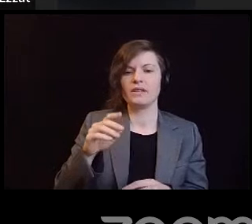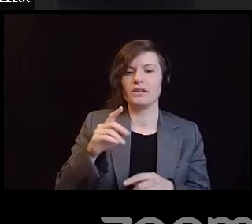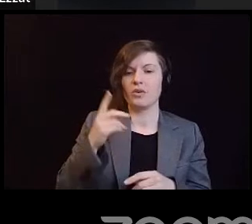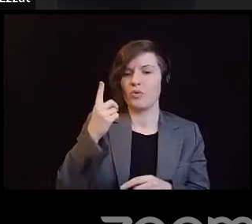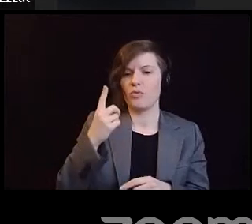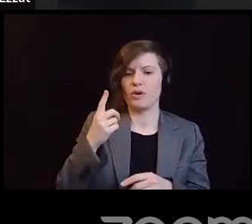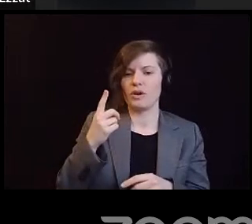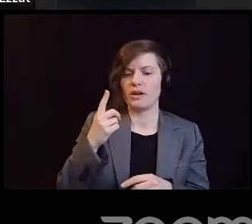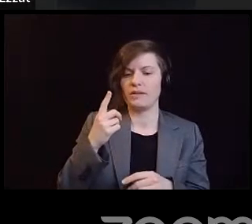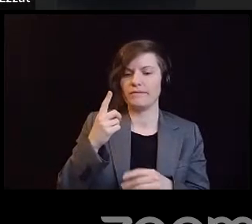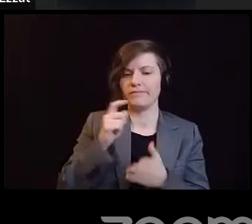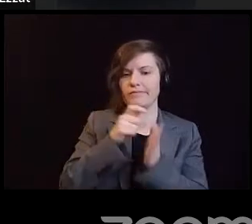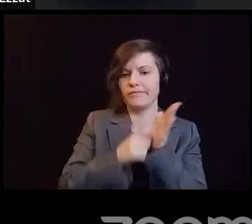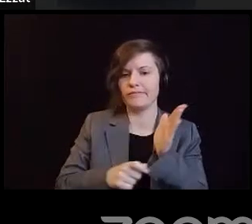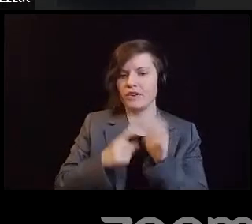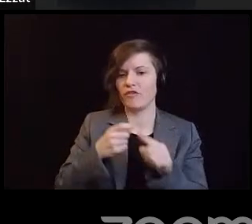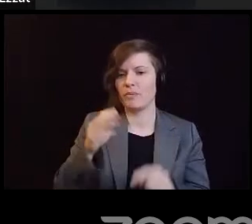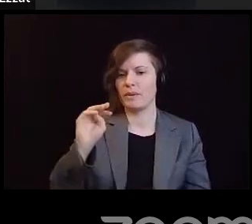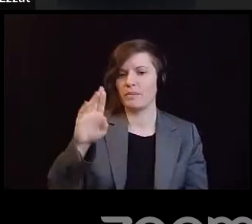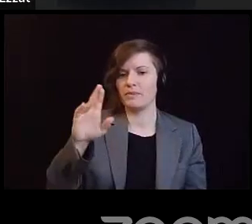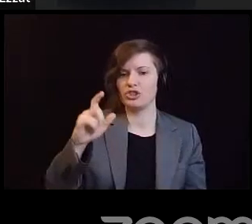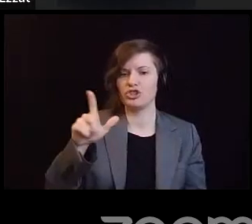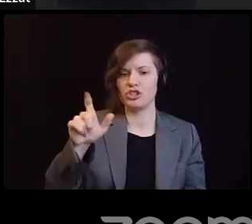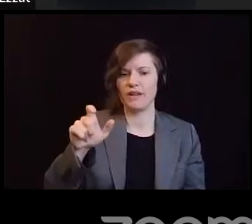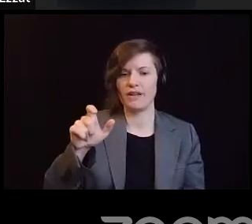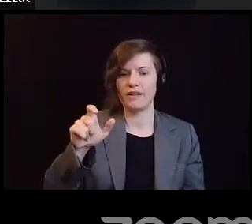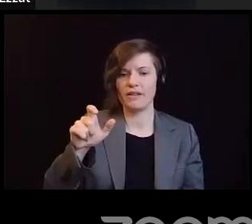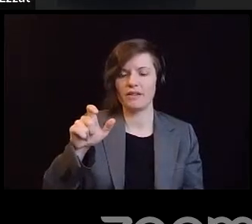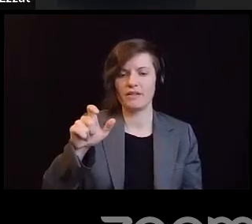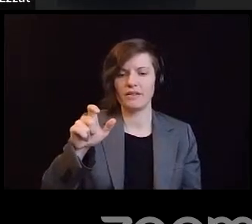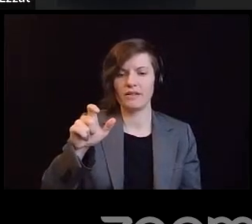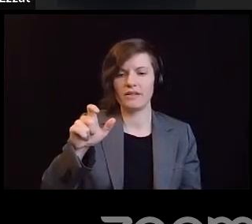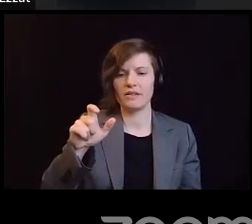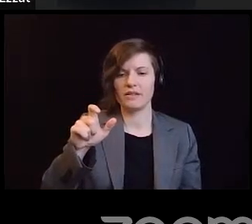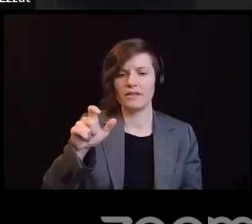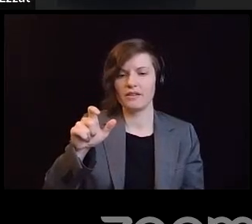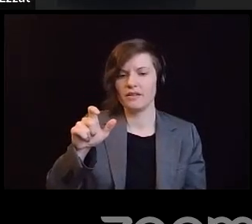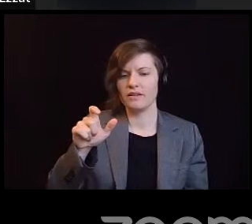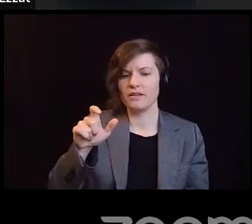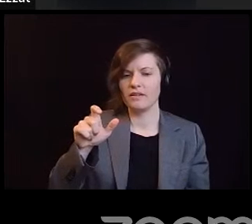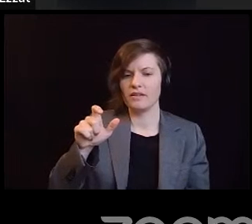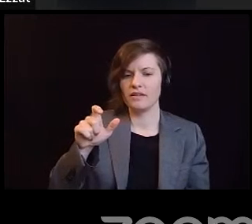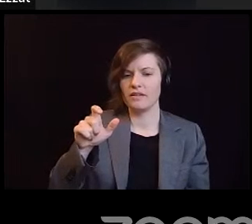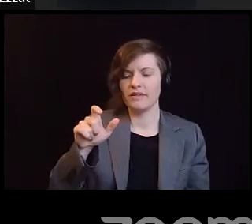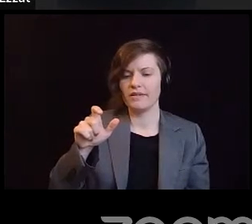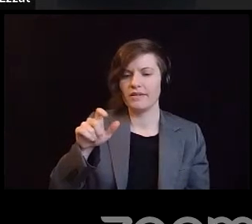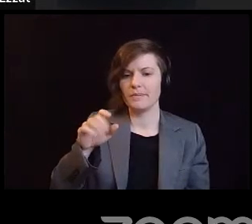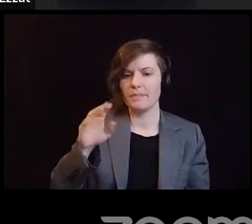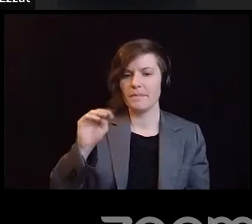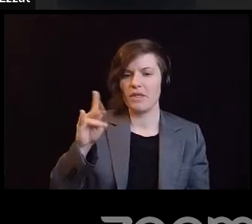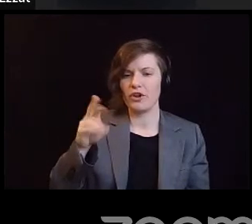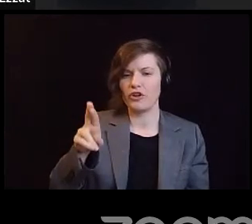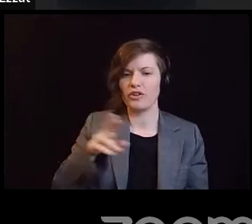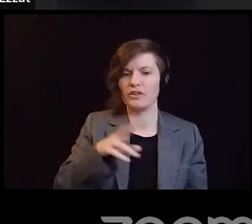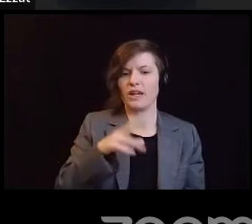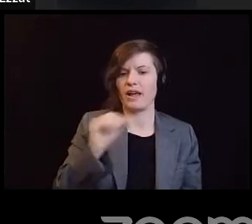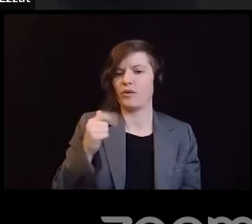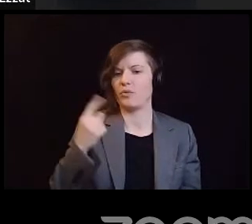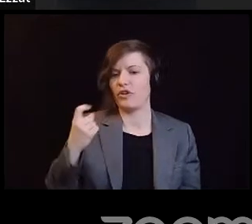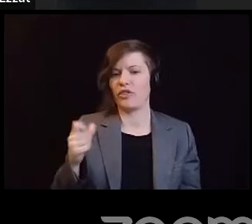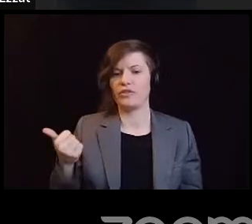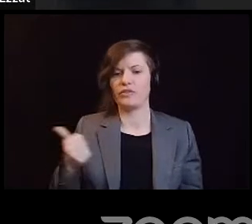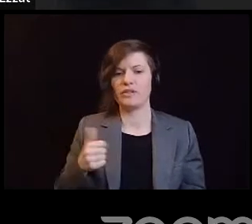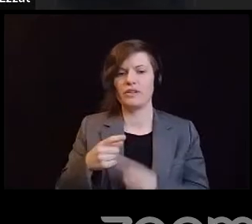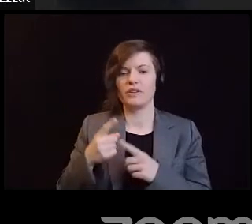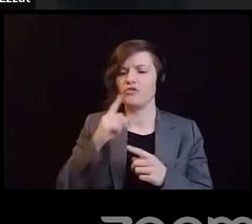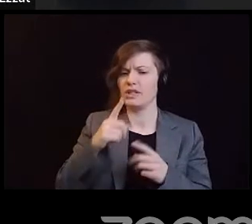10 points for why it would be very problematic for international diplomatic reasons that I found very convincing. Thank you.